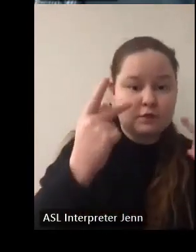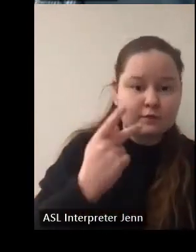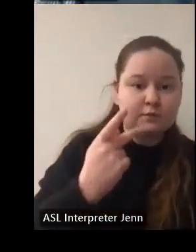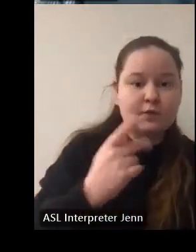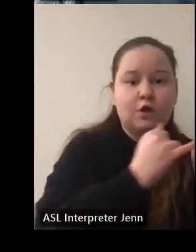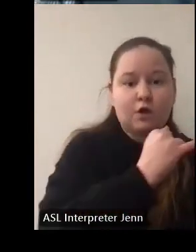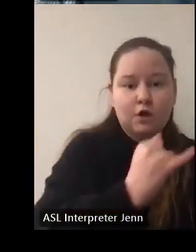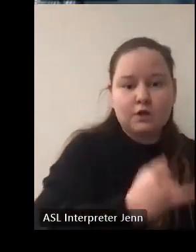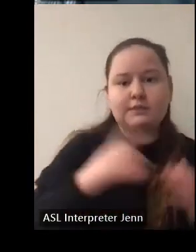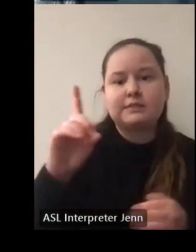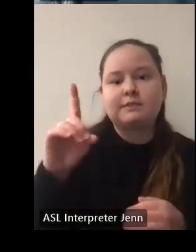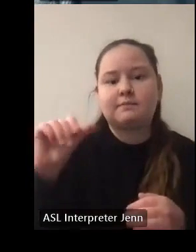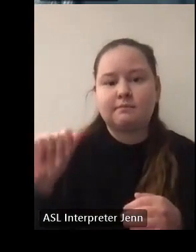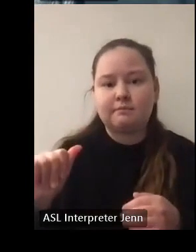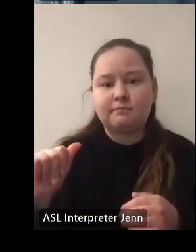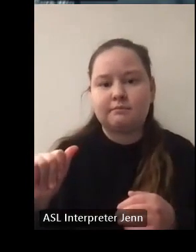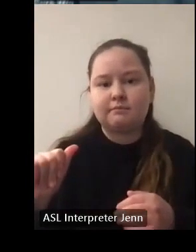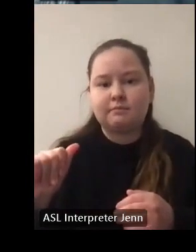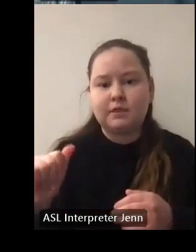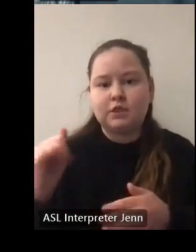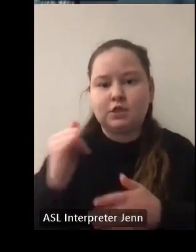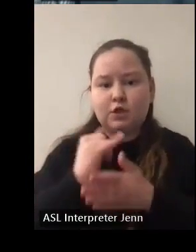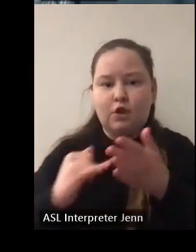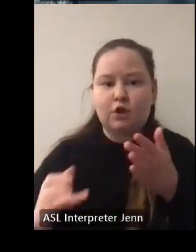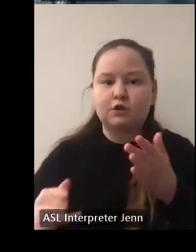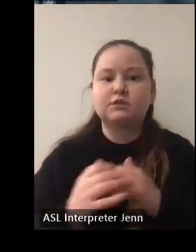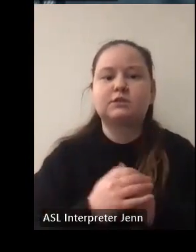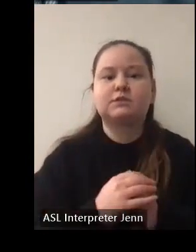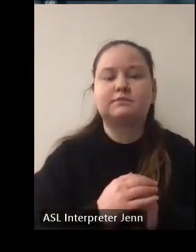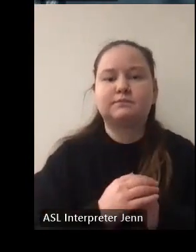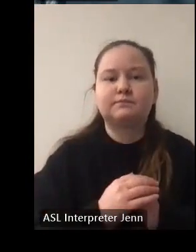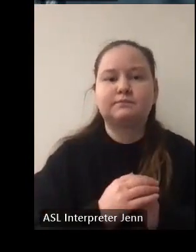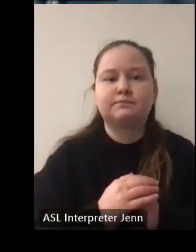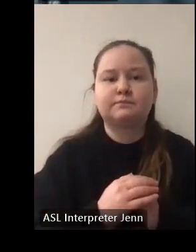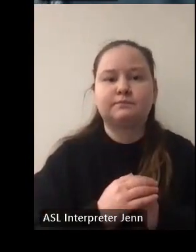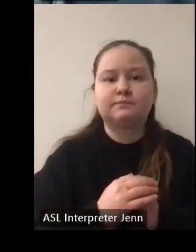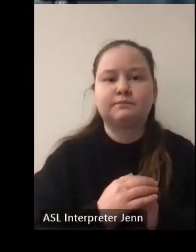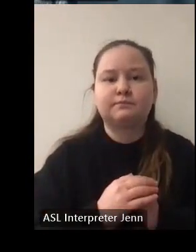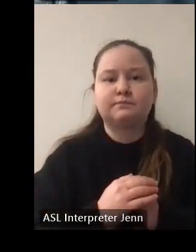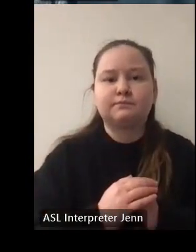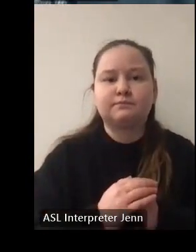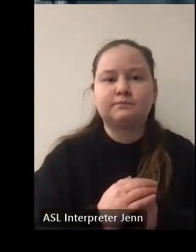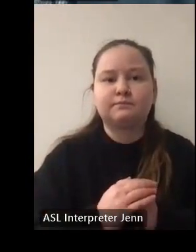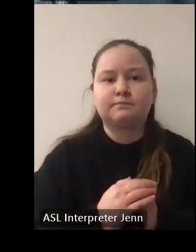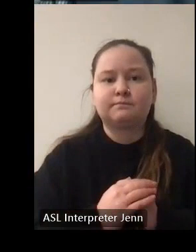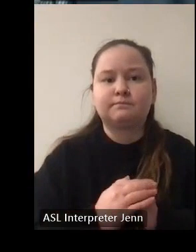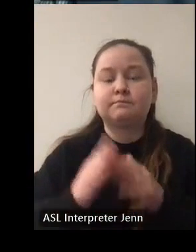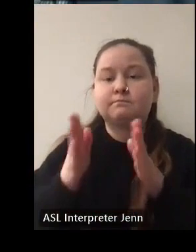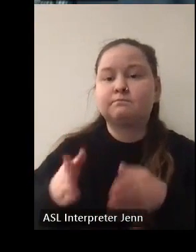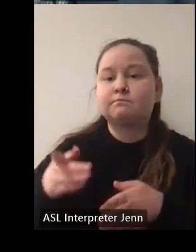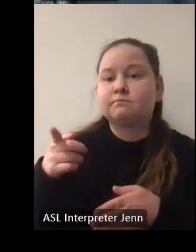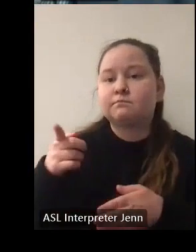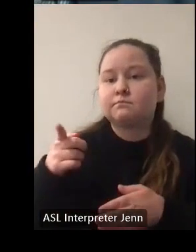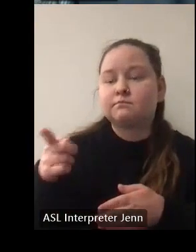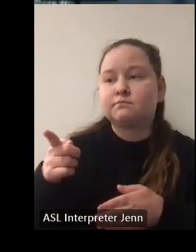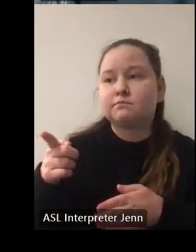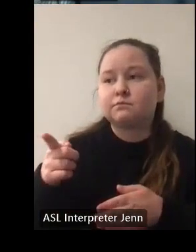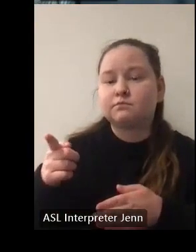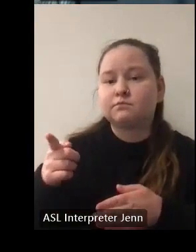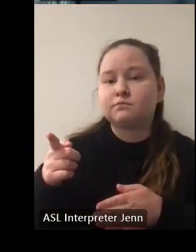artistic practice. So Sean Lee, who's the programming director for Tangled Arts and Disability,